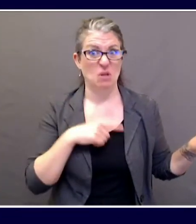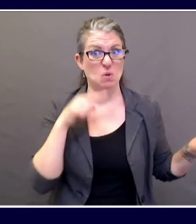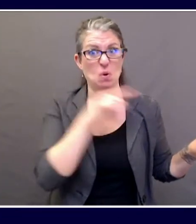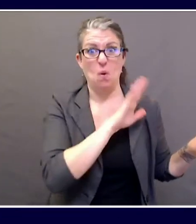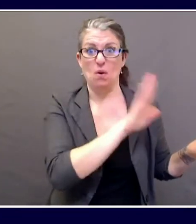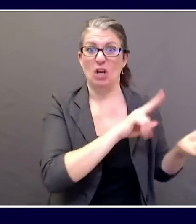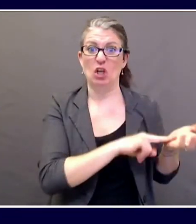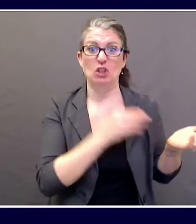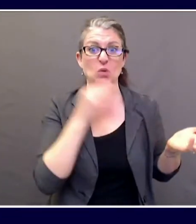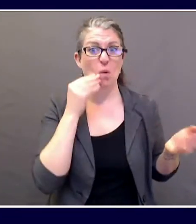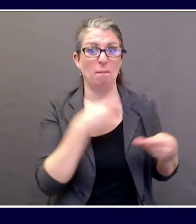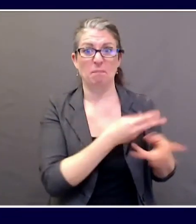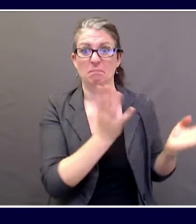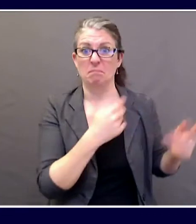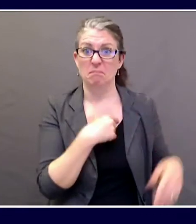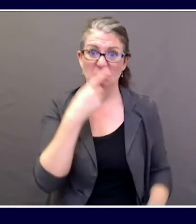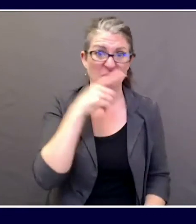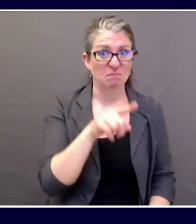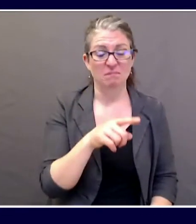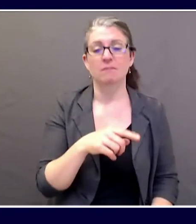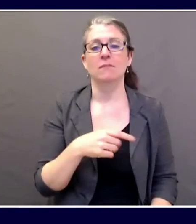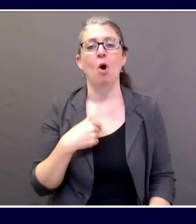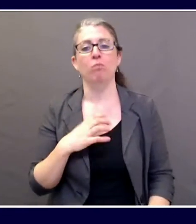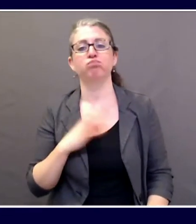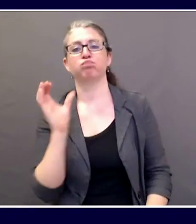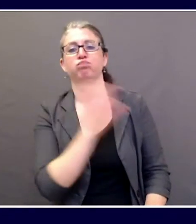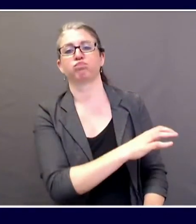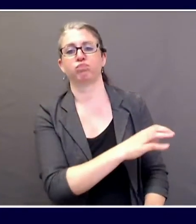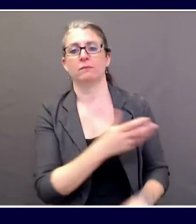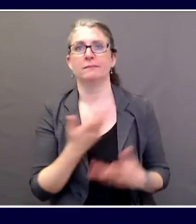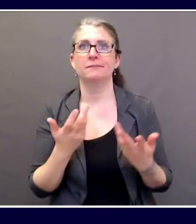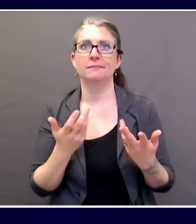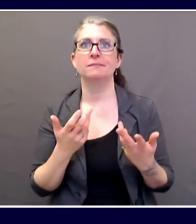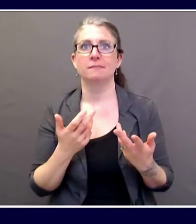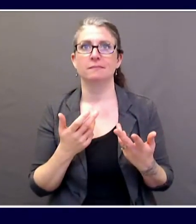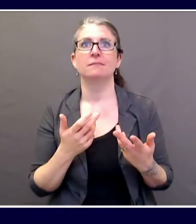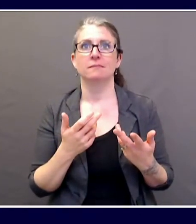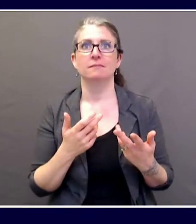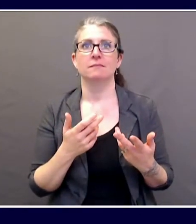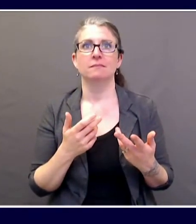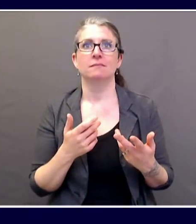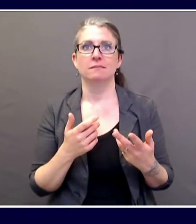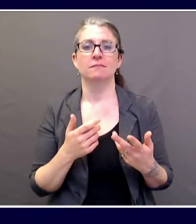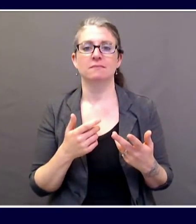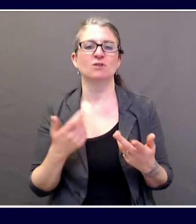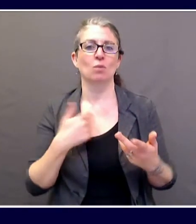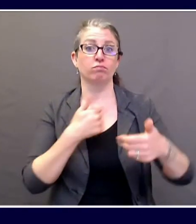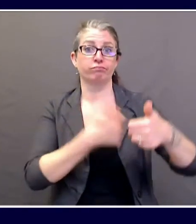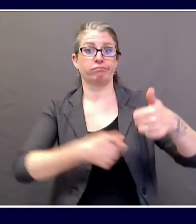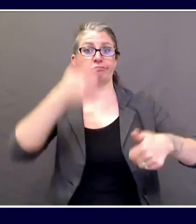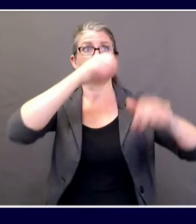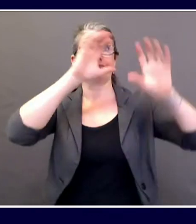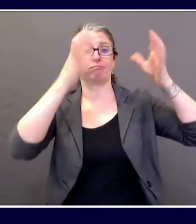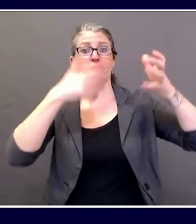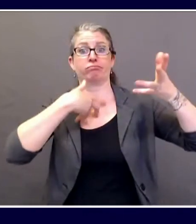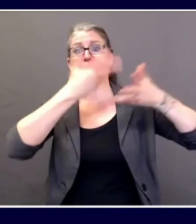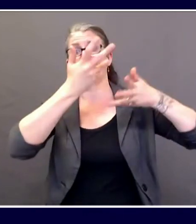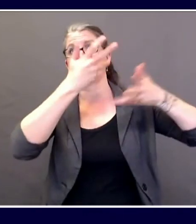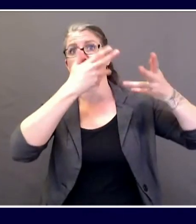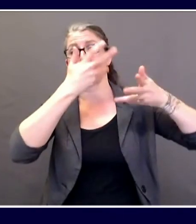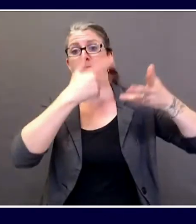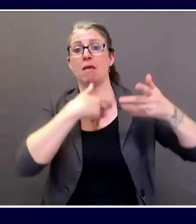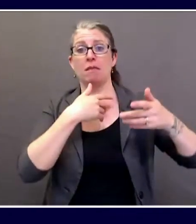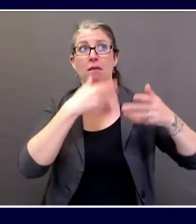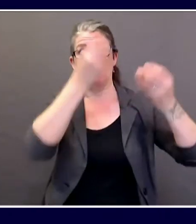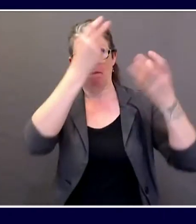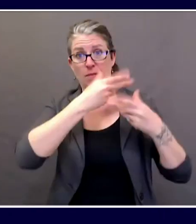made that contact with them, we again assess how many people that they can vaccinate in the coming week, what the supply is for that, and what the demand